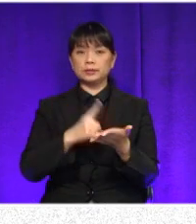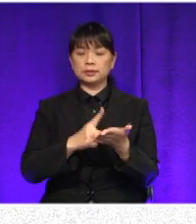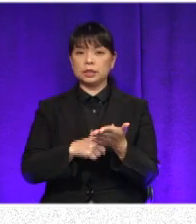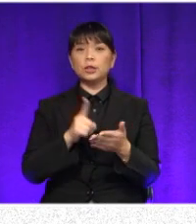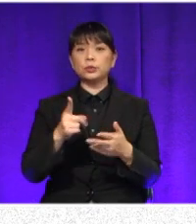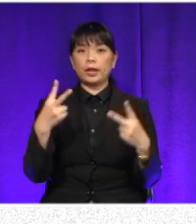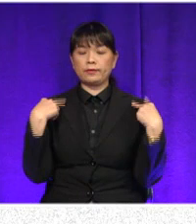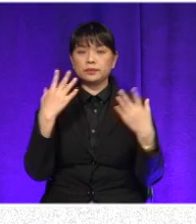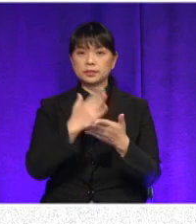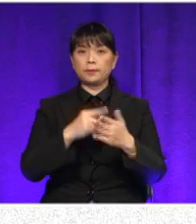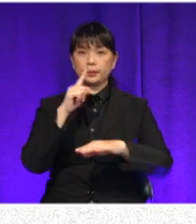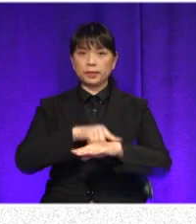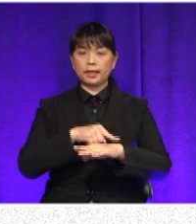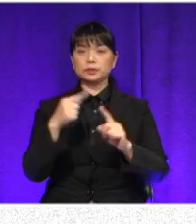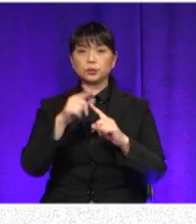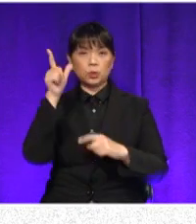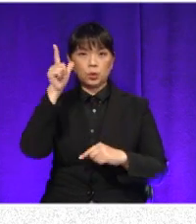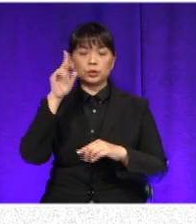look at the task.